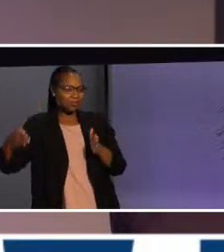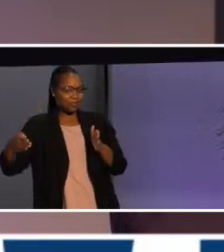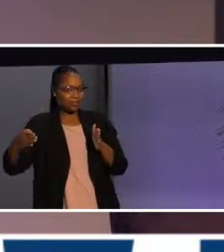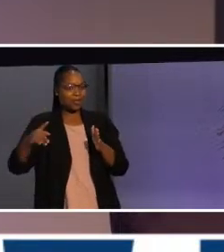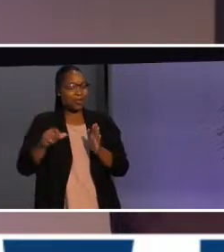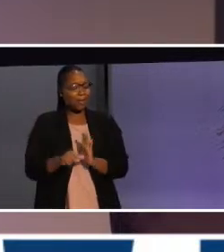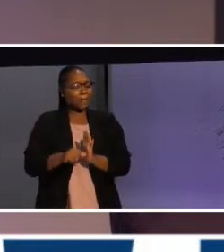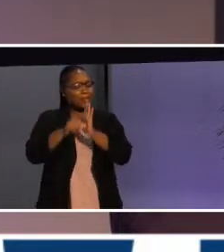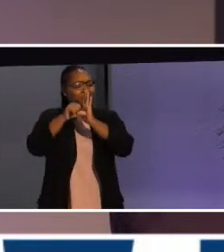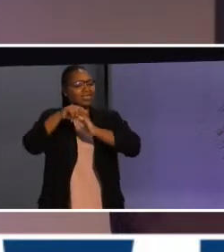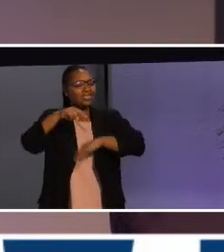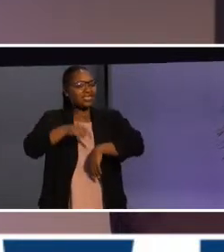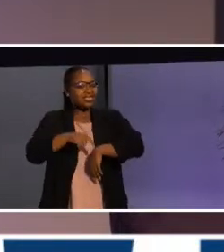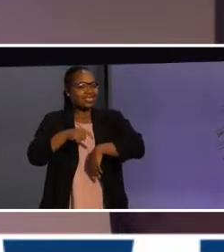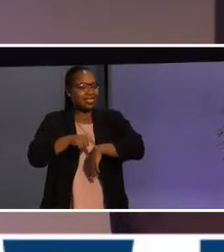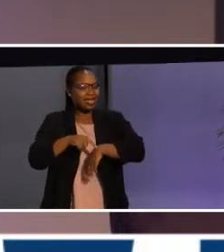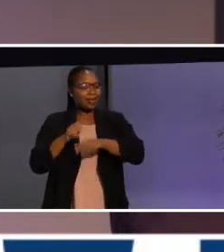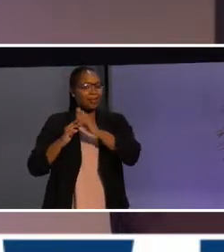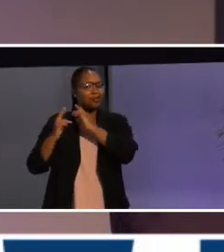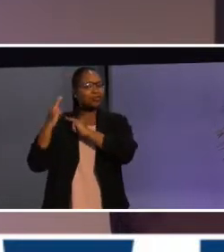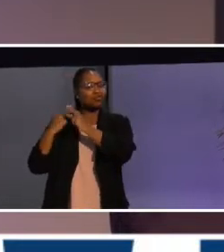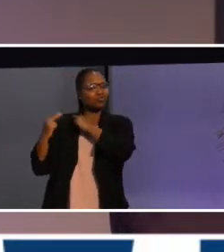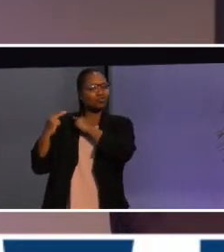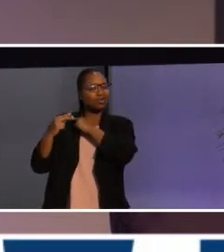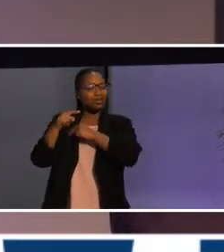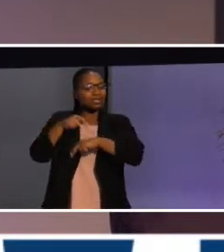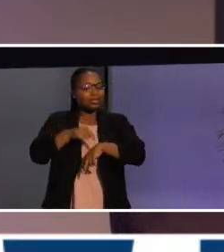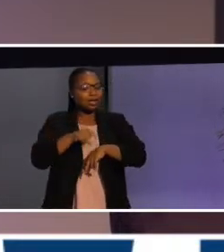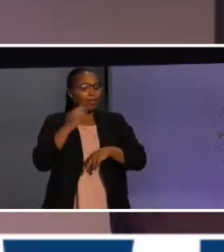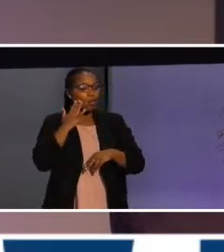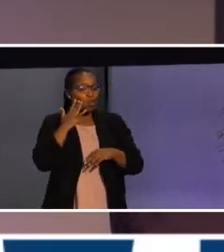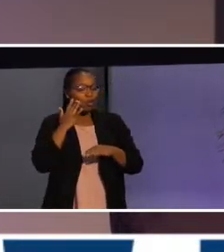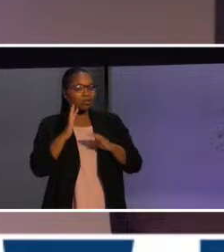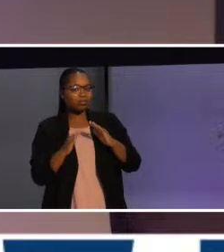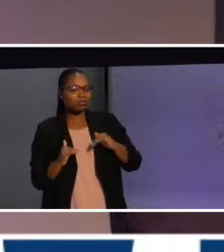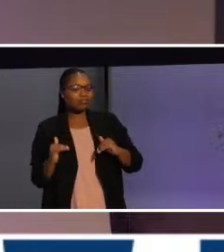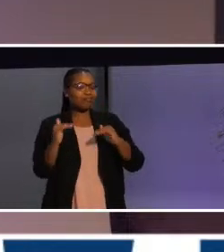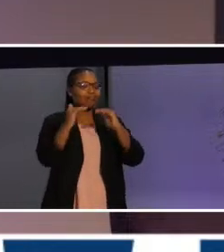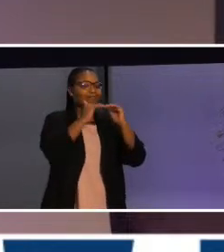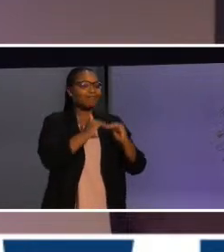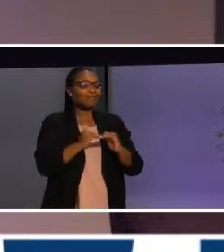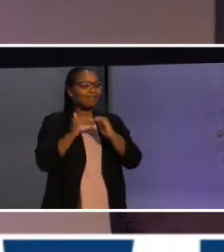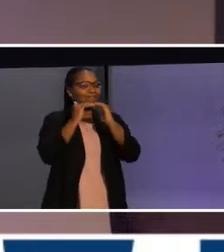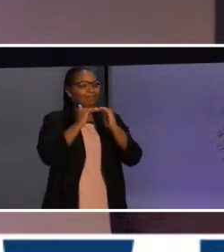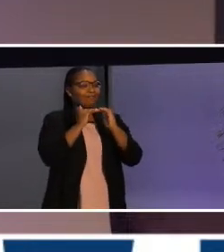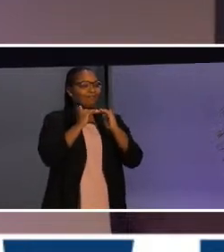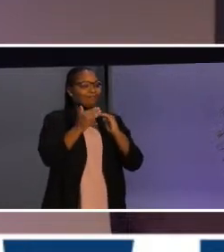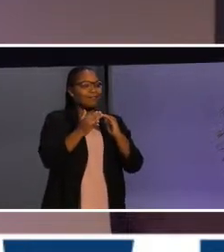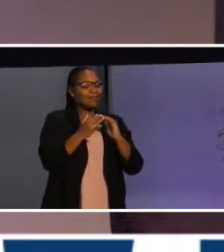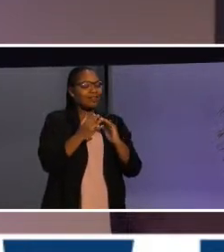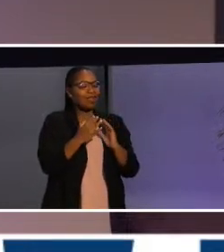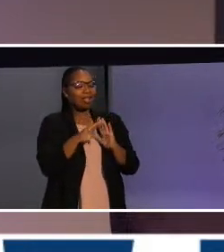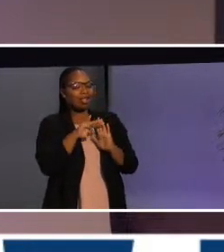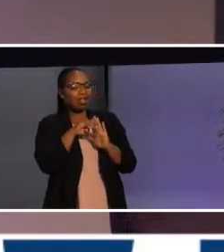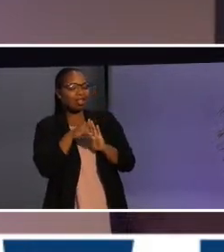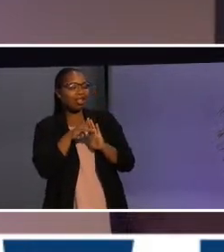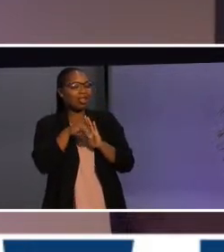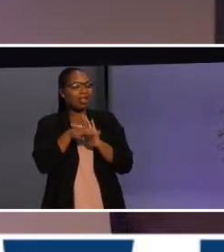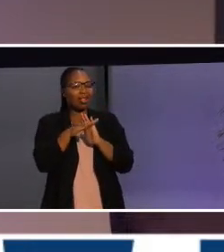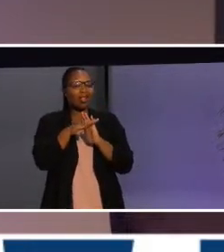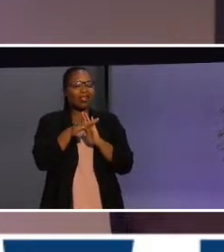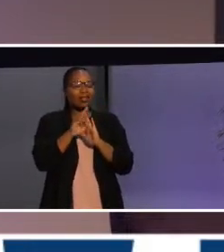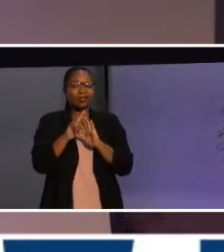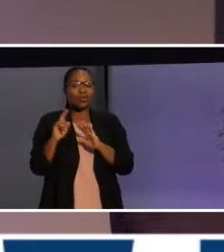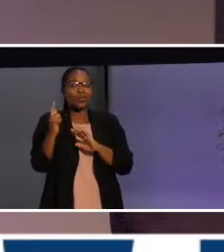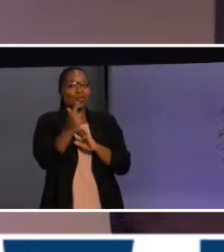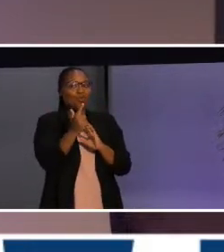is a time when democracy is under threat across all continents of the world. Not